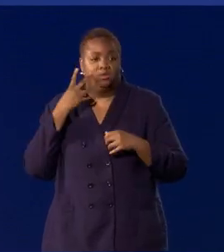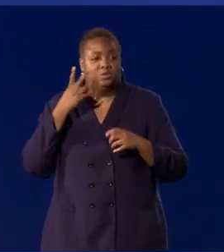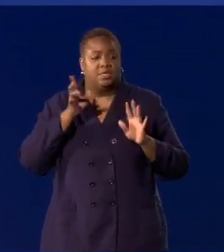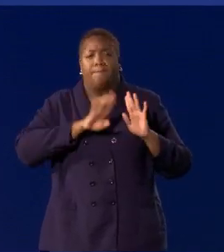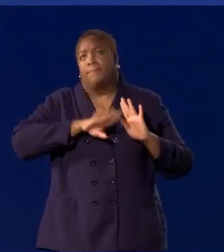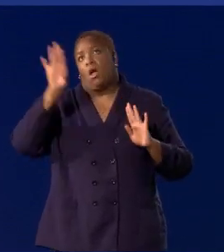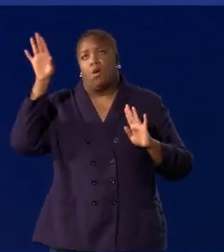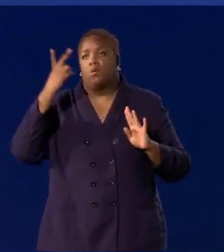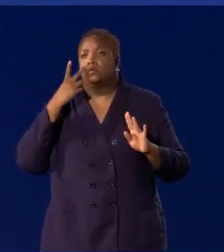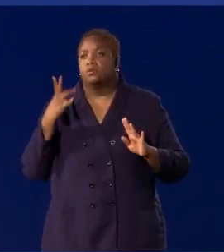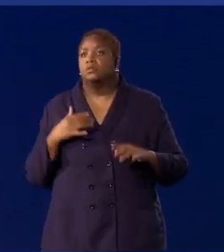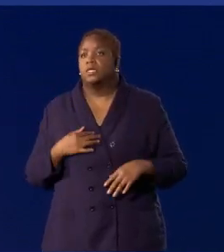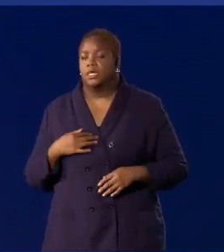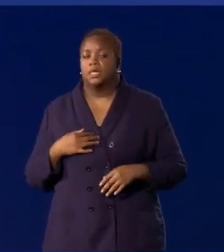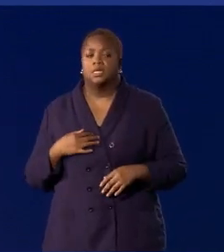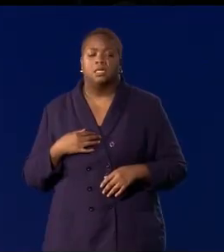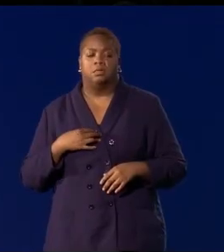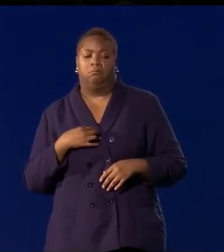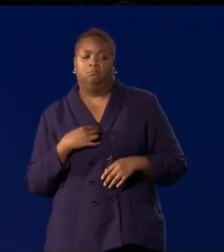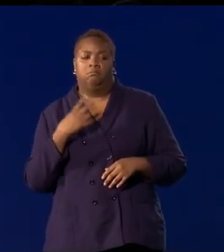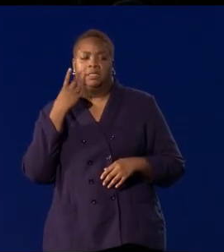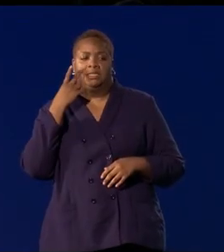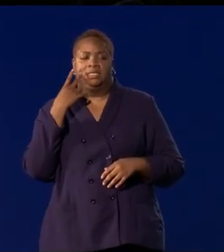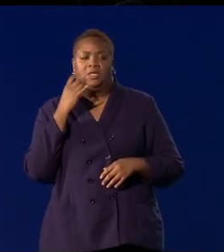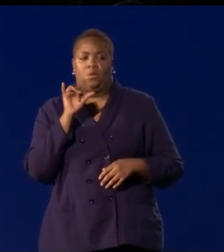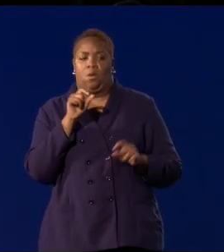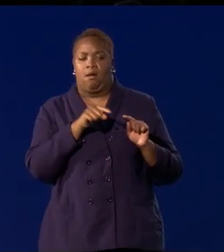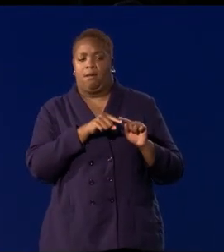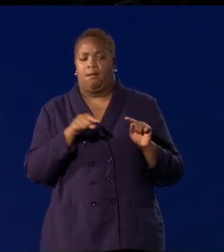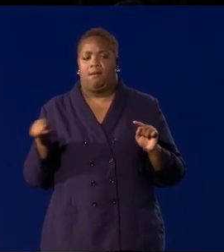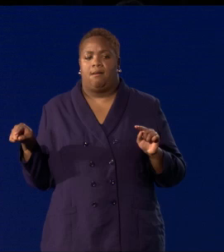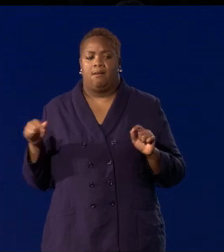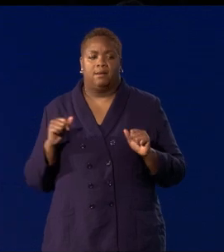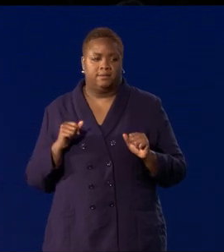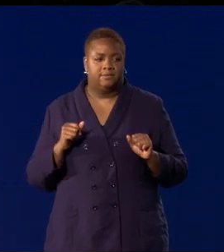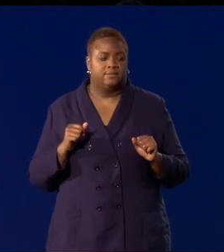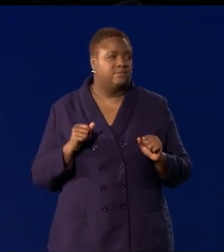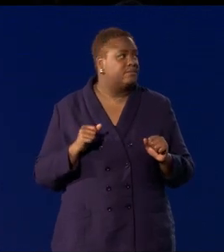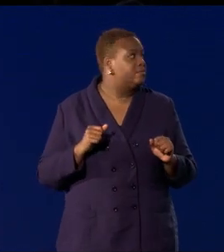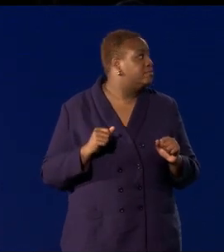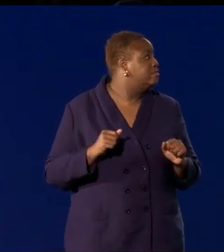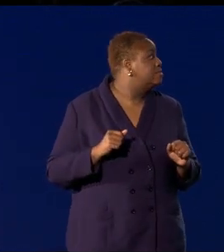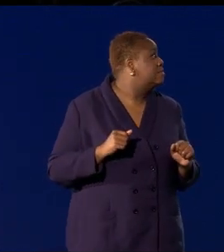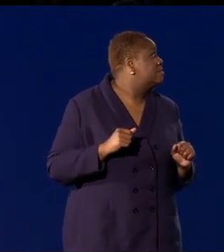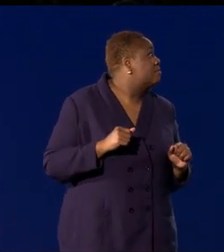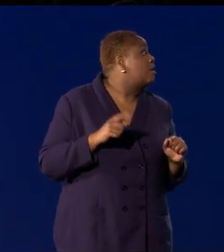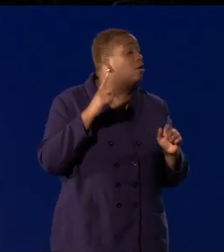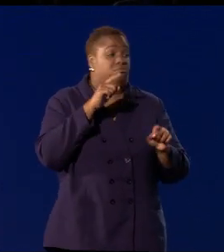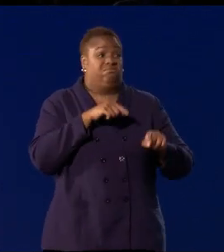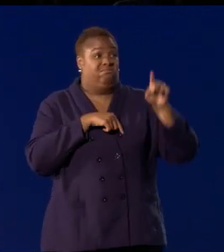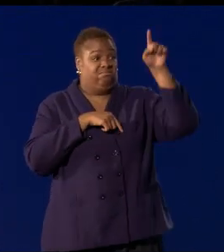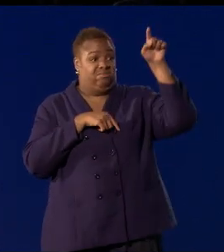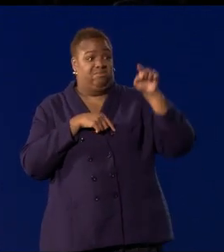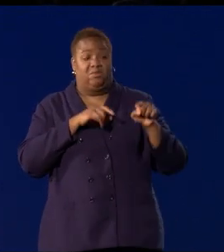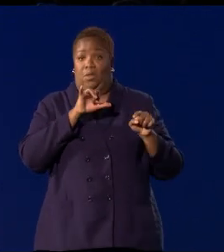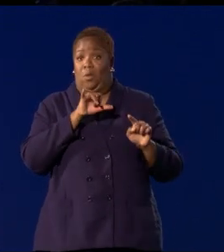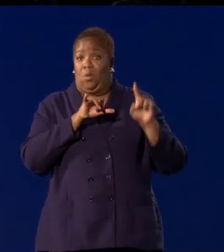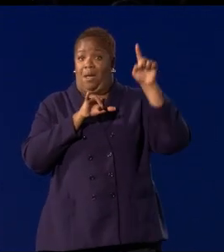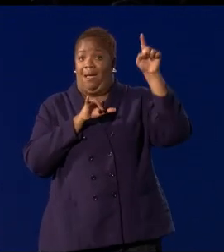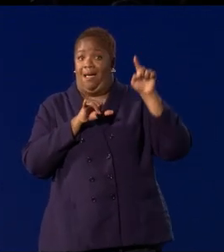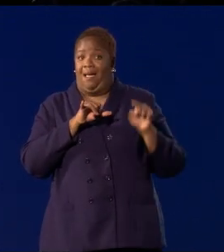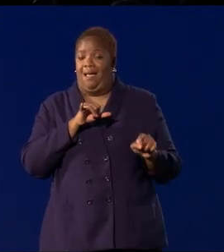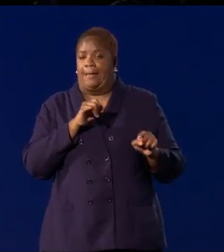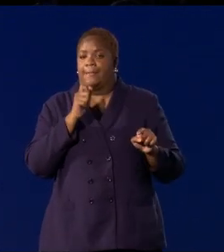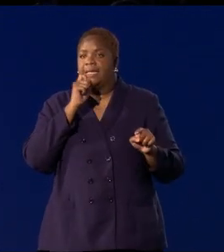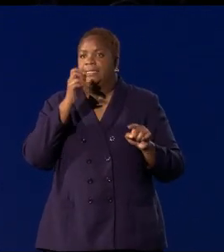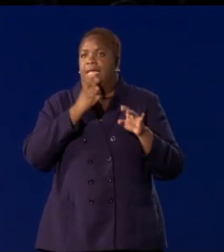huge pickup. But take a look at the y-axis. We're not even breaching the 1% yet. So this is off of a tiny,